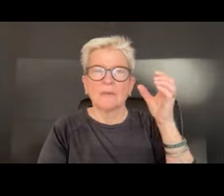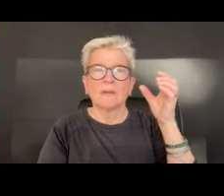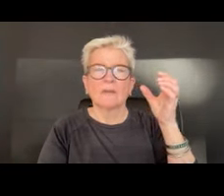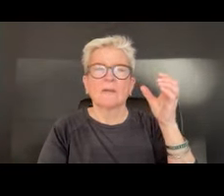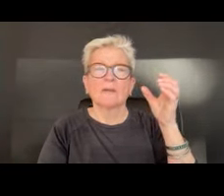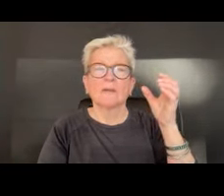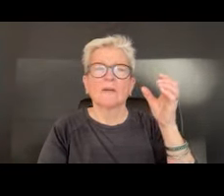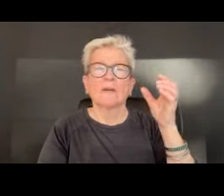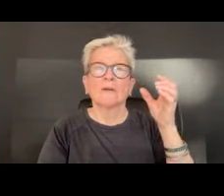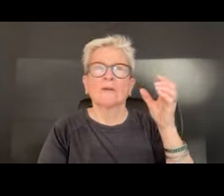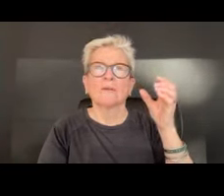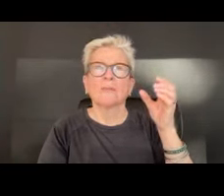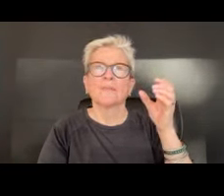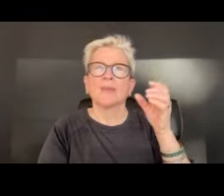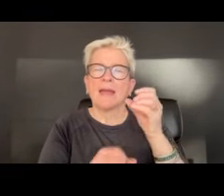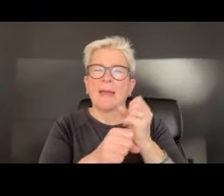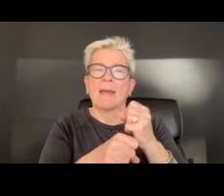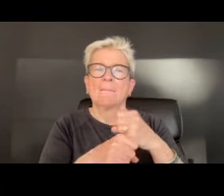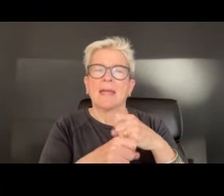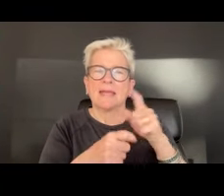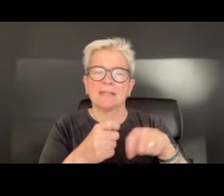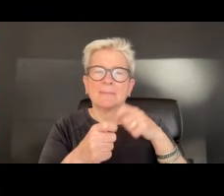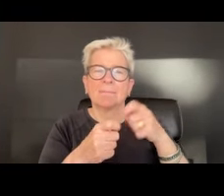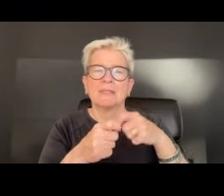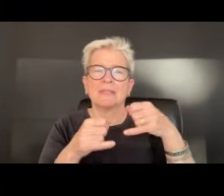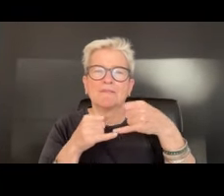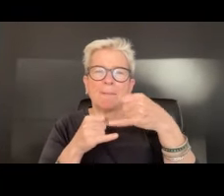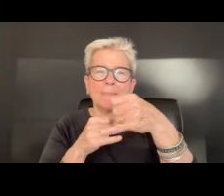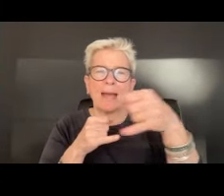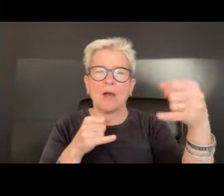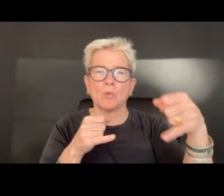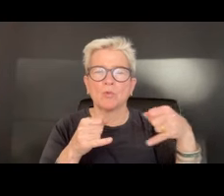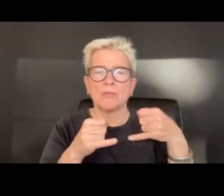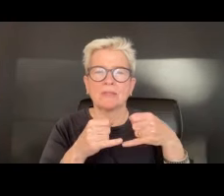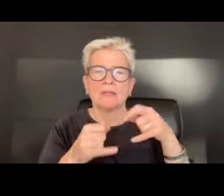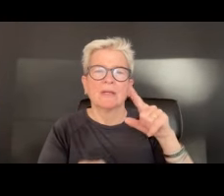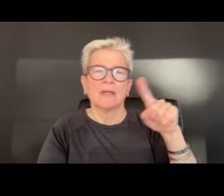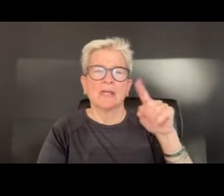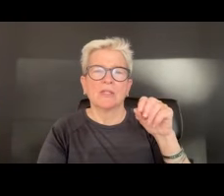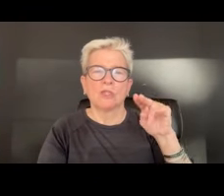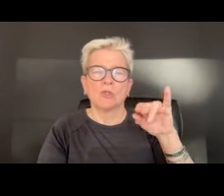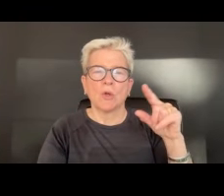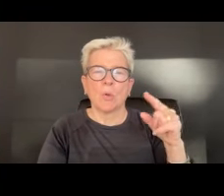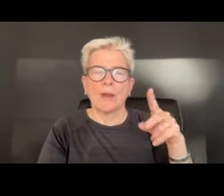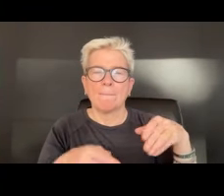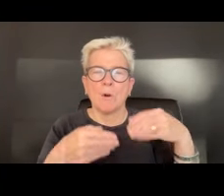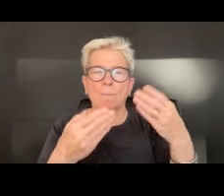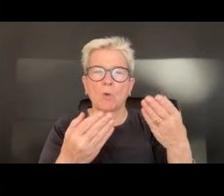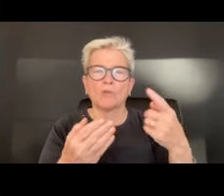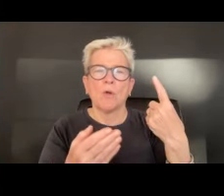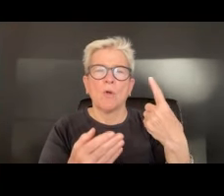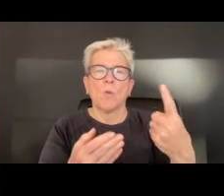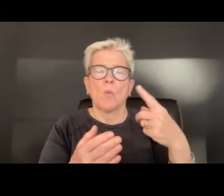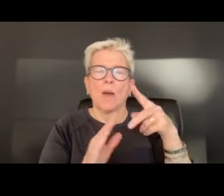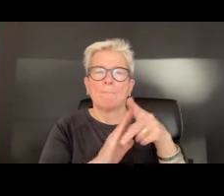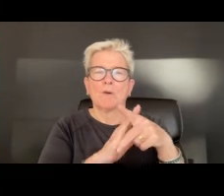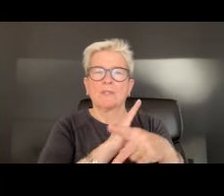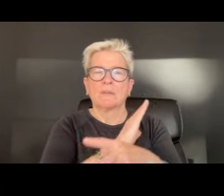and then creating specific boundaries and a specific zoning proposal. And I think one of the principles we will keep in mind